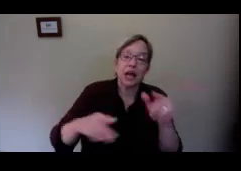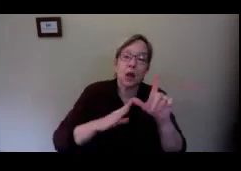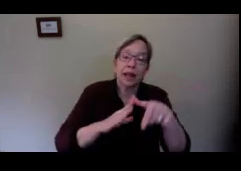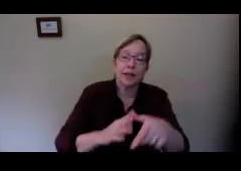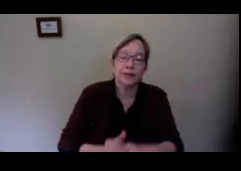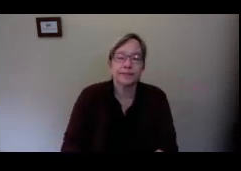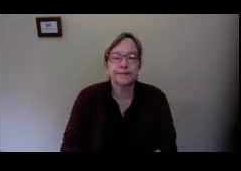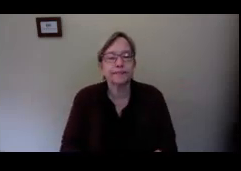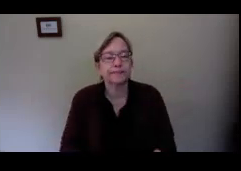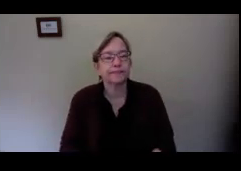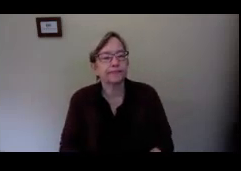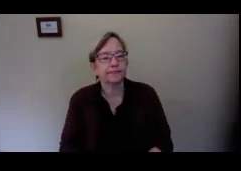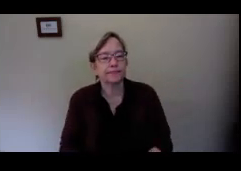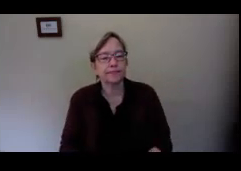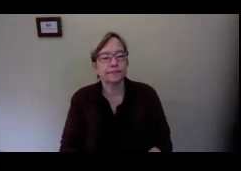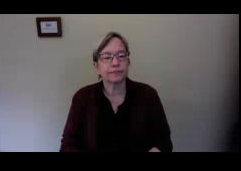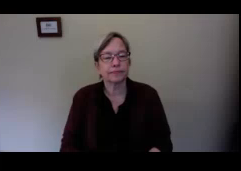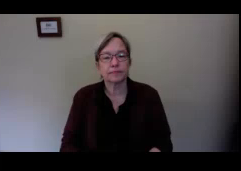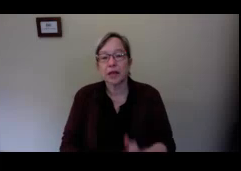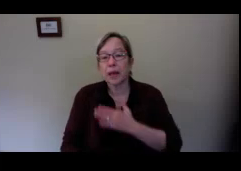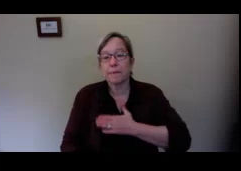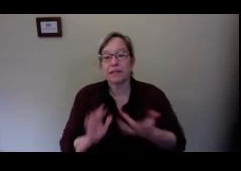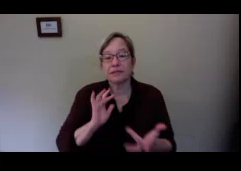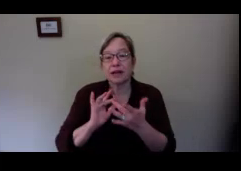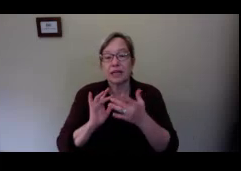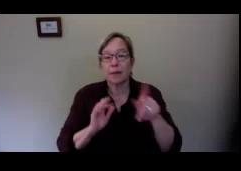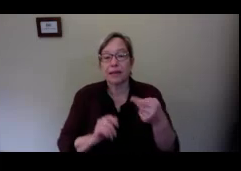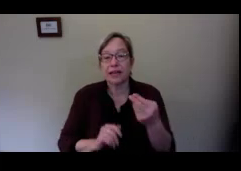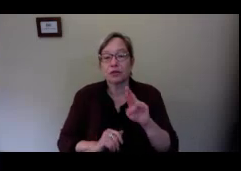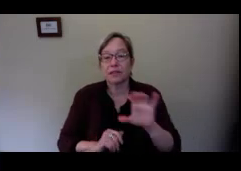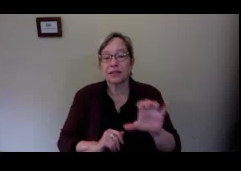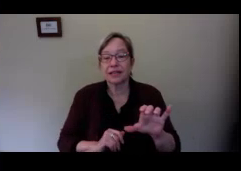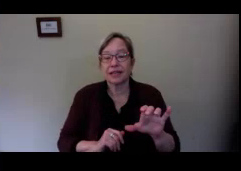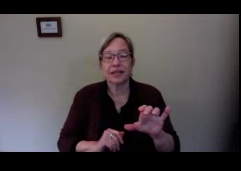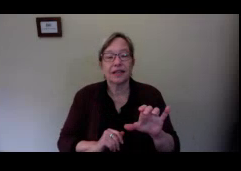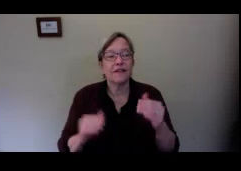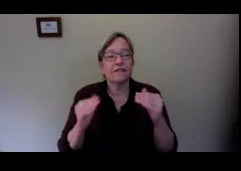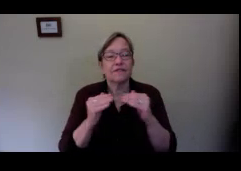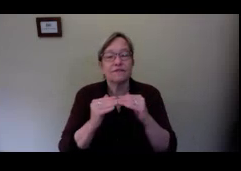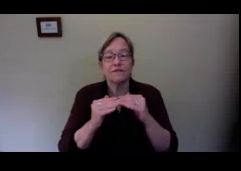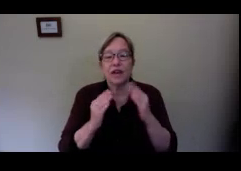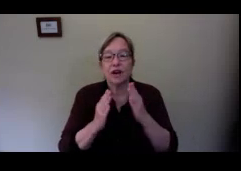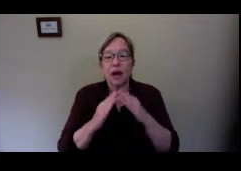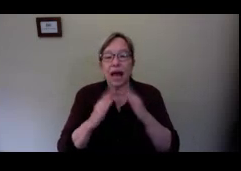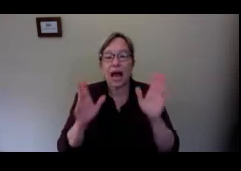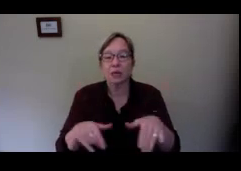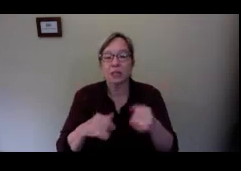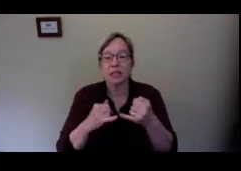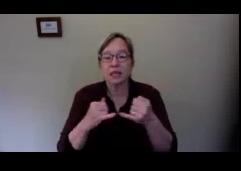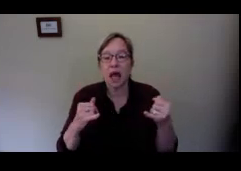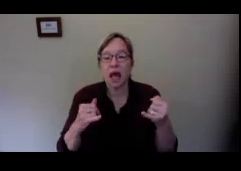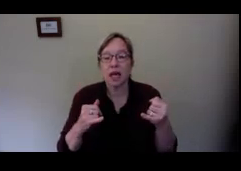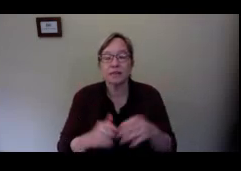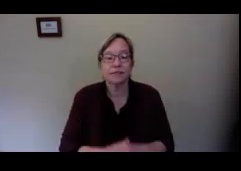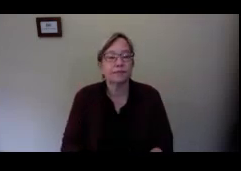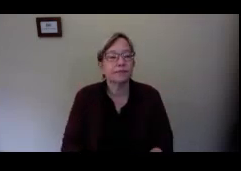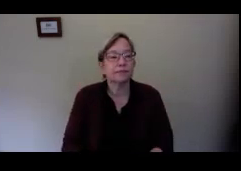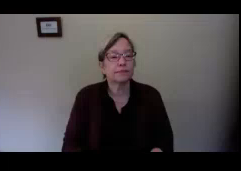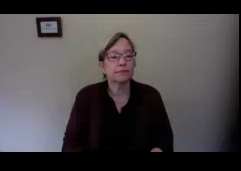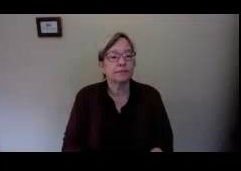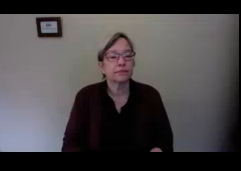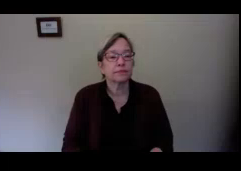then please contact the PHRC. Our Fair Housing line is not